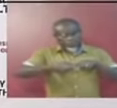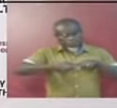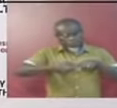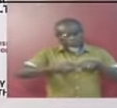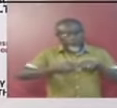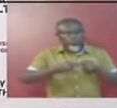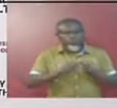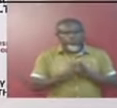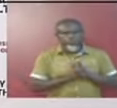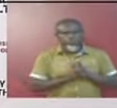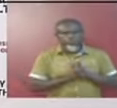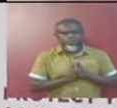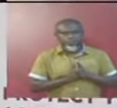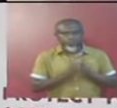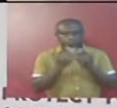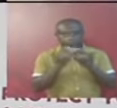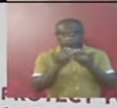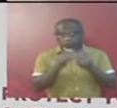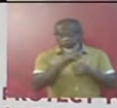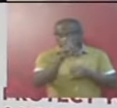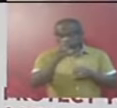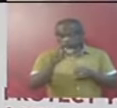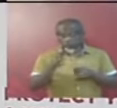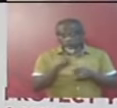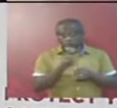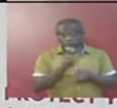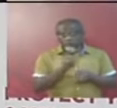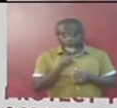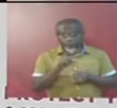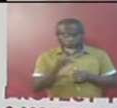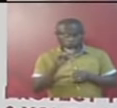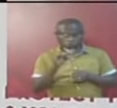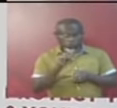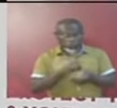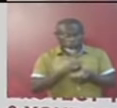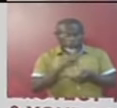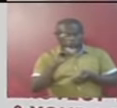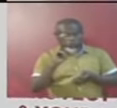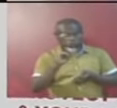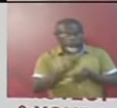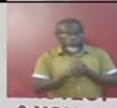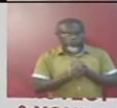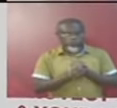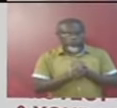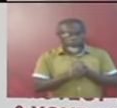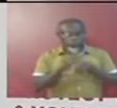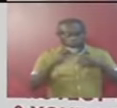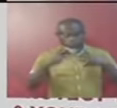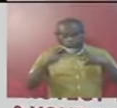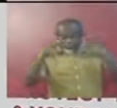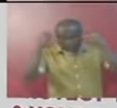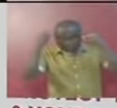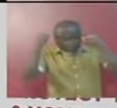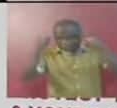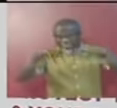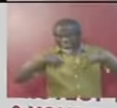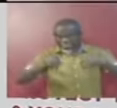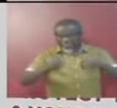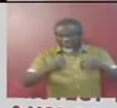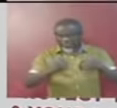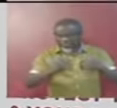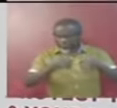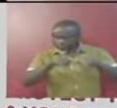Okay, thank you for your question. The Mental Health Unit in the Ministry of Health is in constant collaboration with